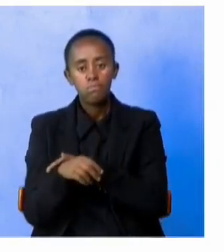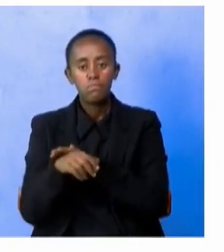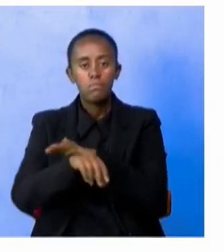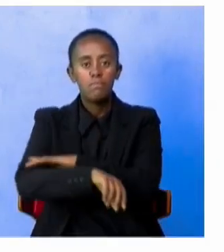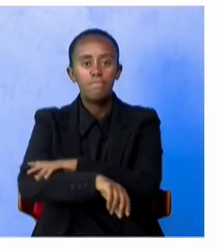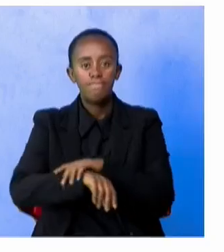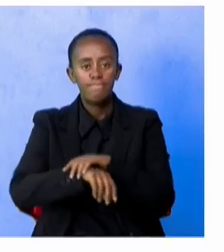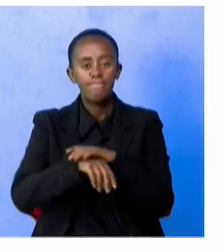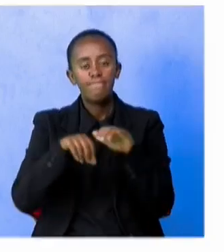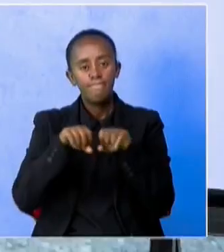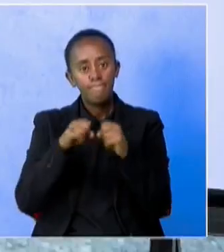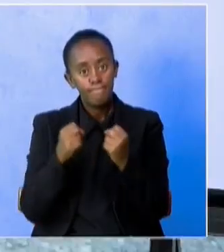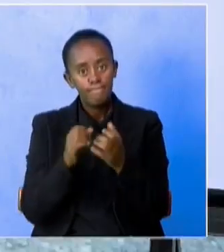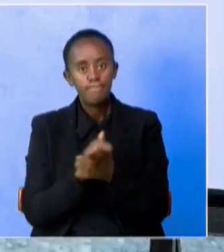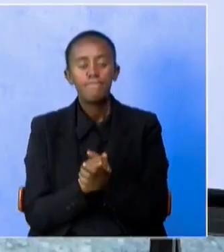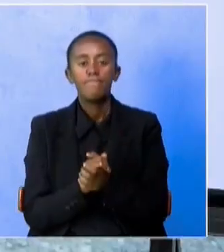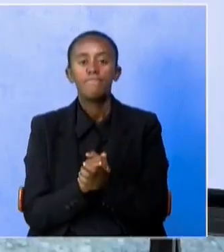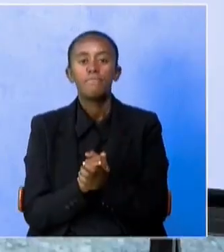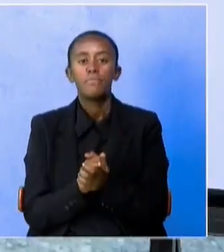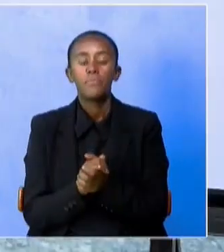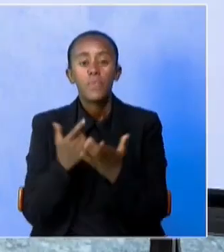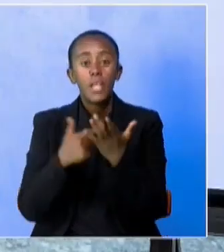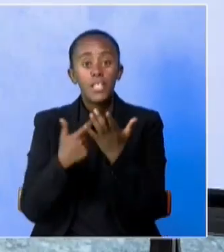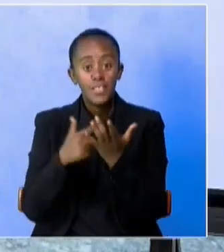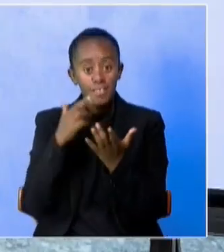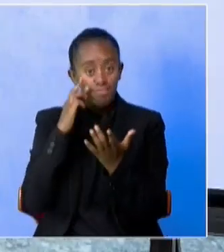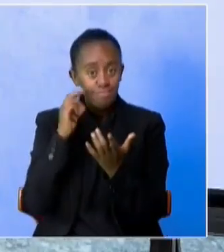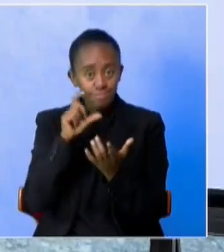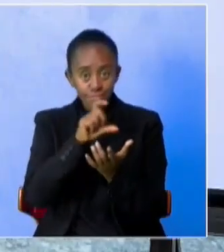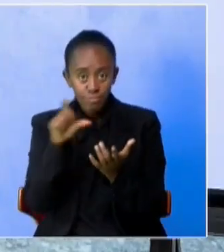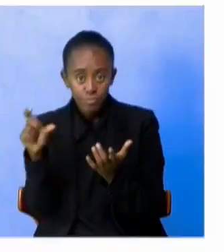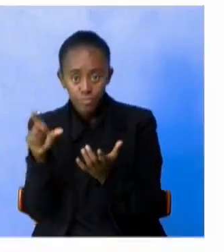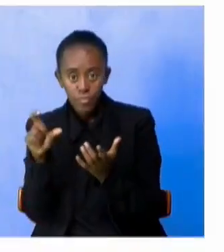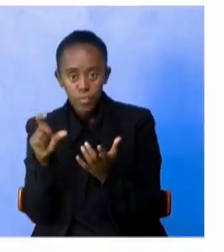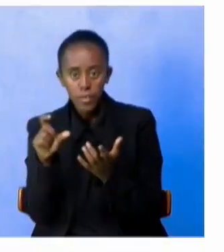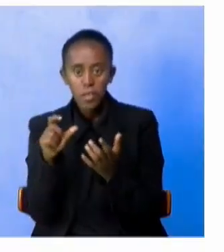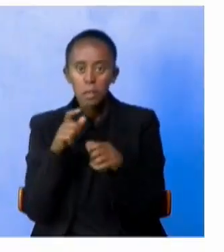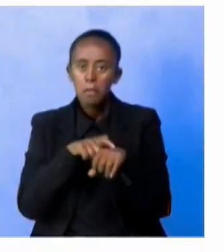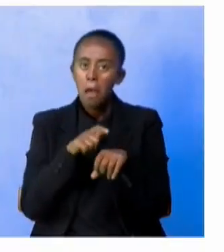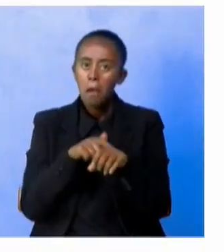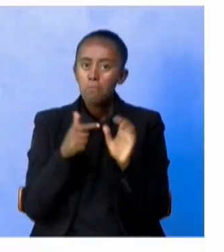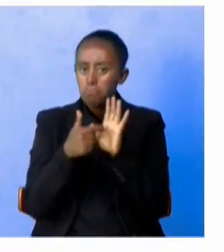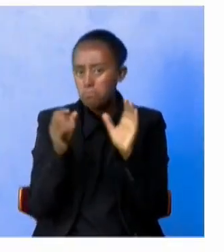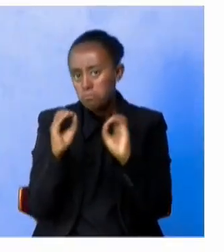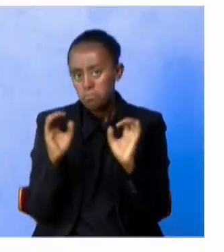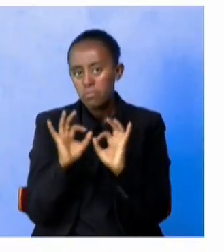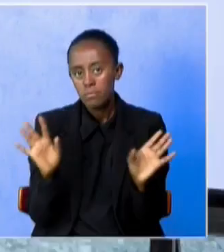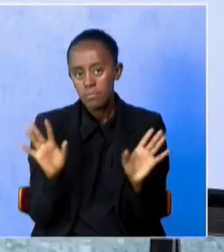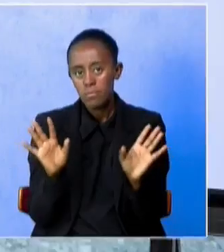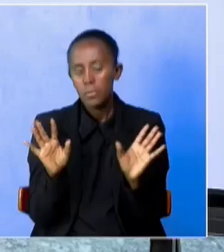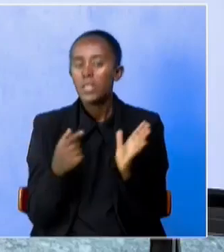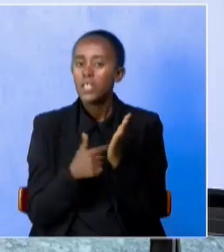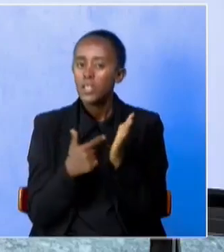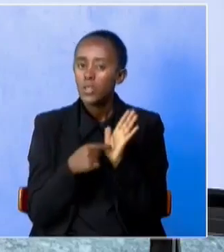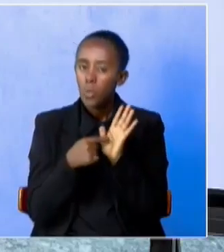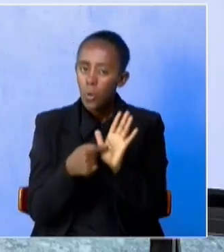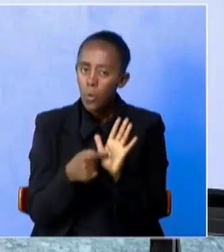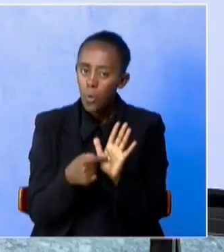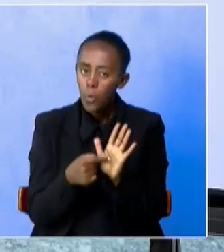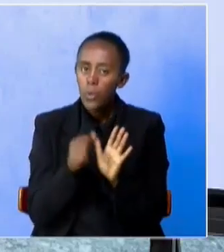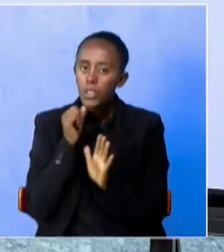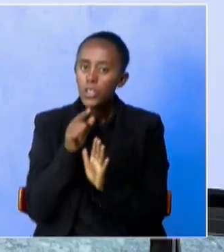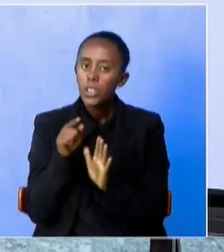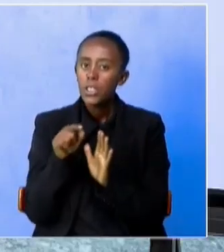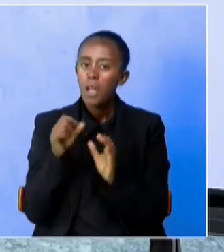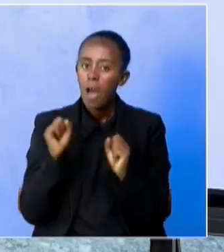In this case, we didn't give any time indicator, but this shows you what? If I say she has broken her arm,